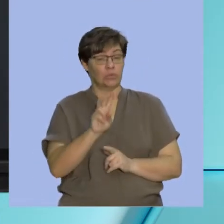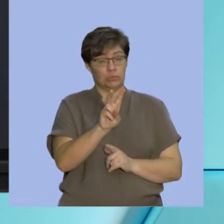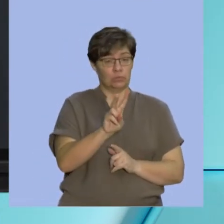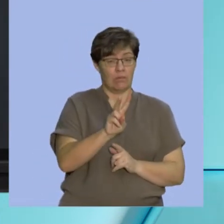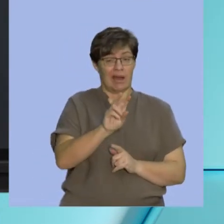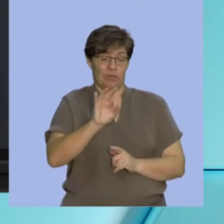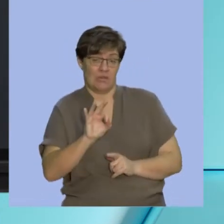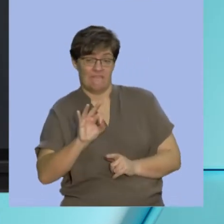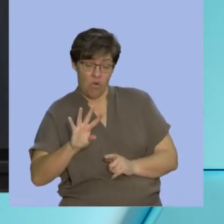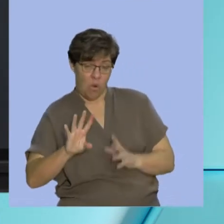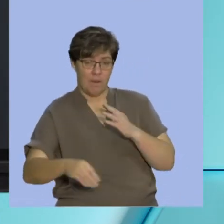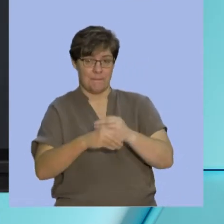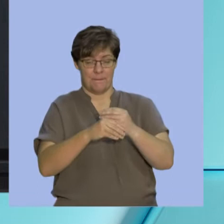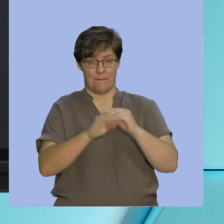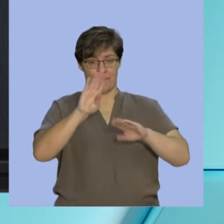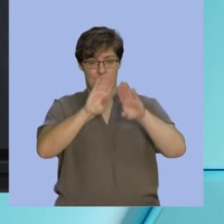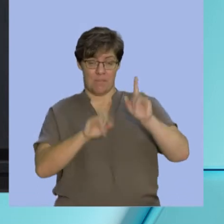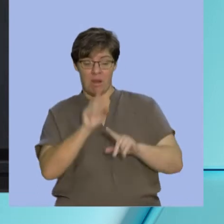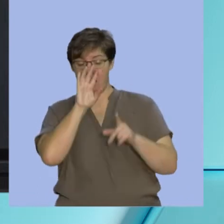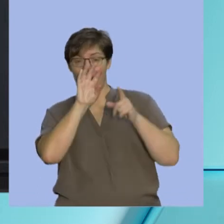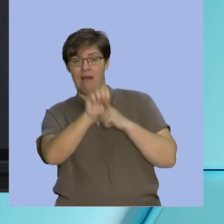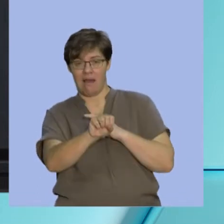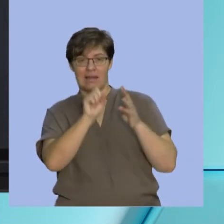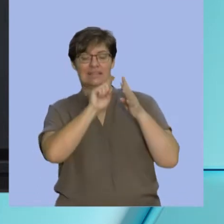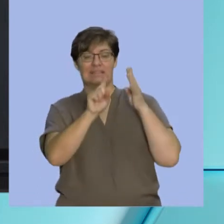and recognize there is more than 2 different